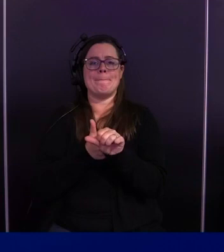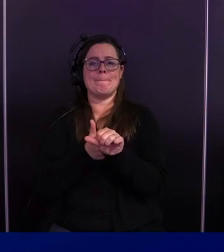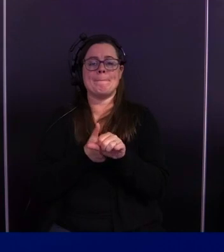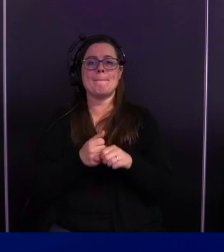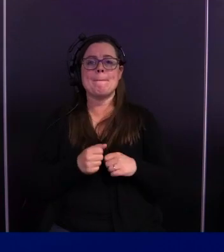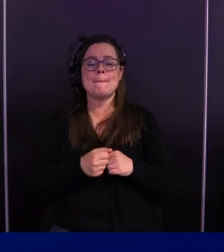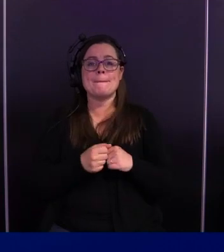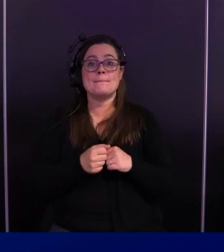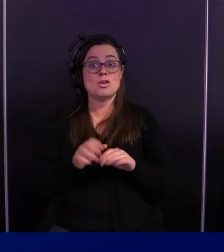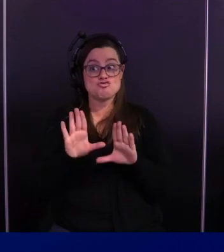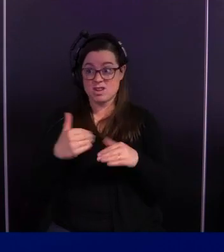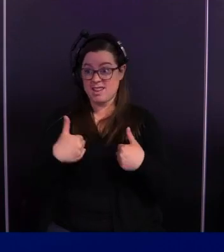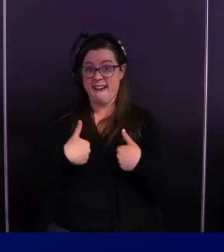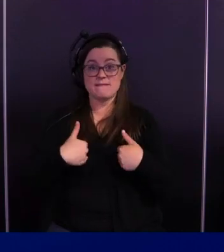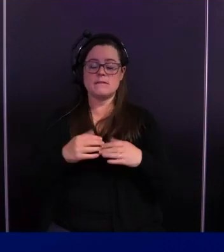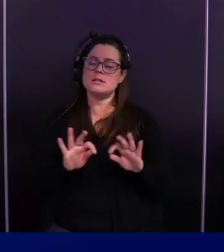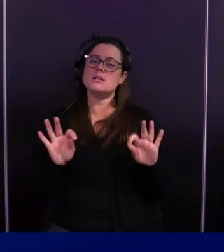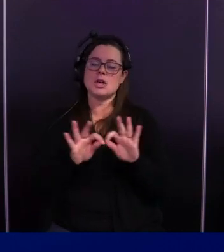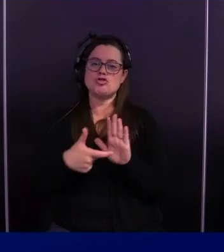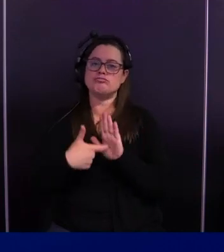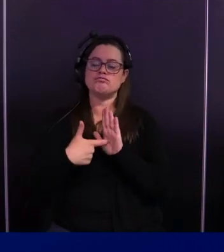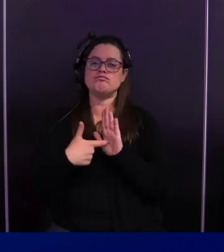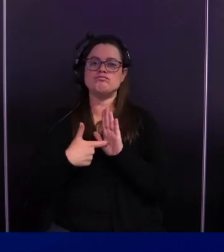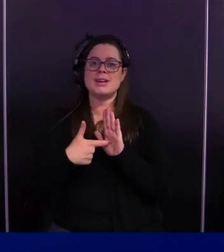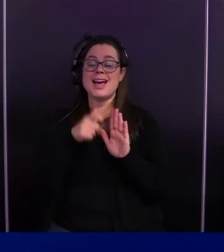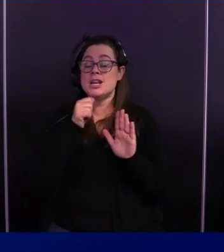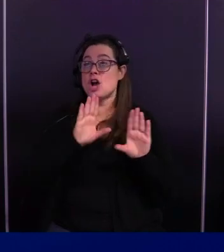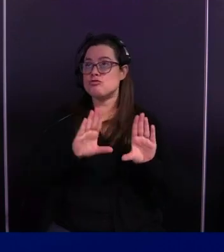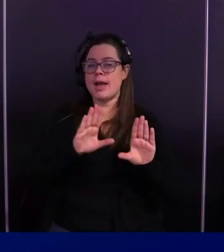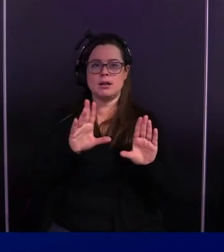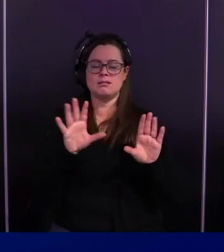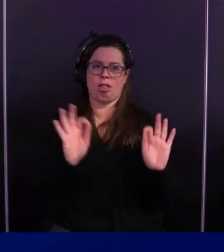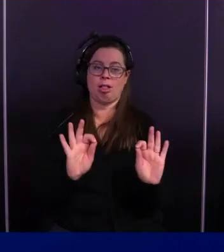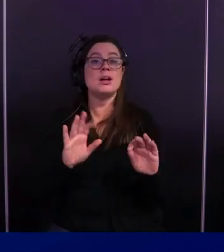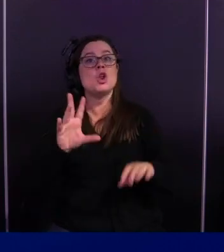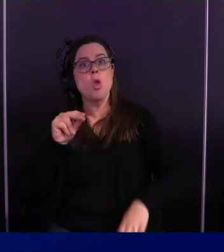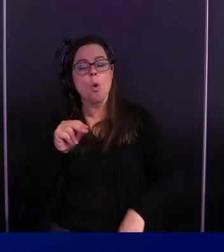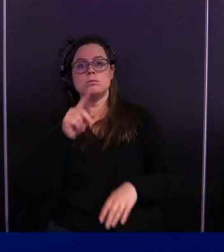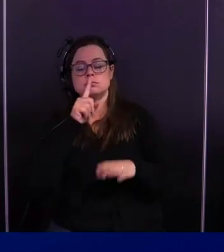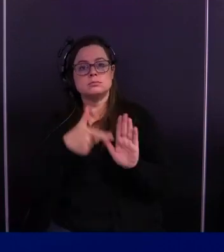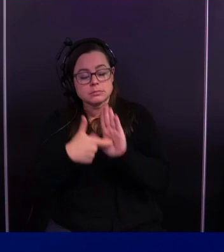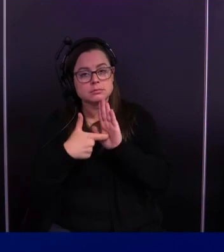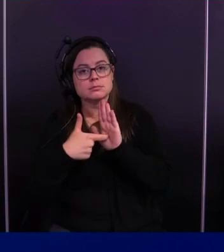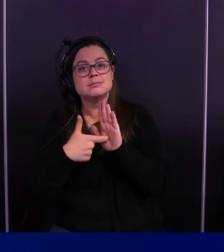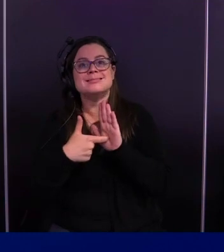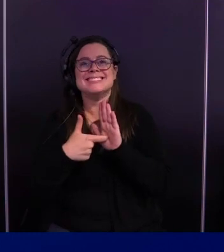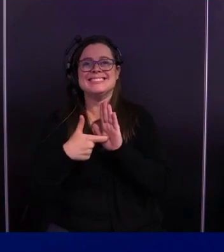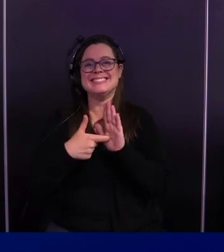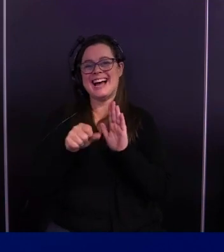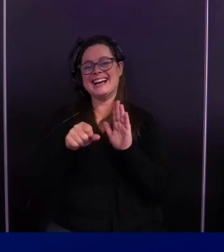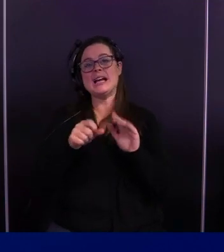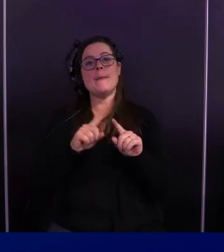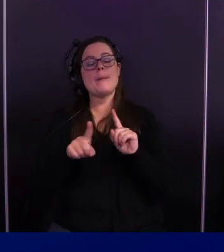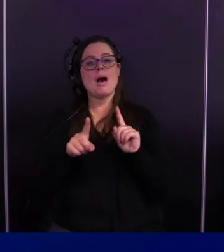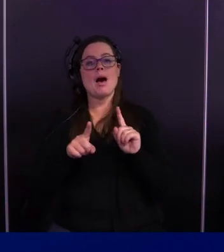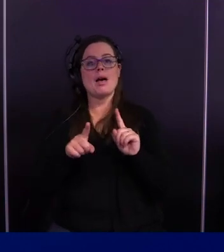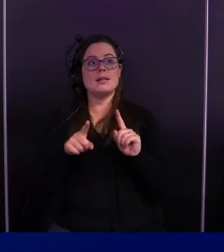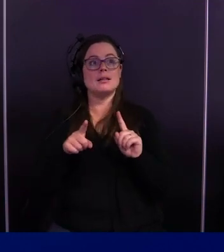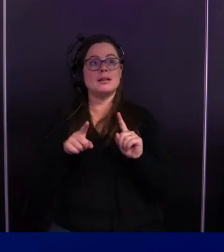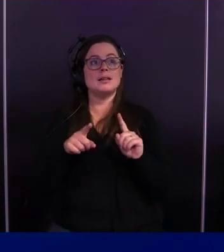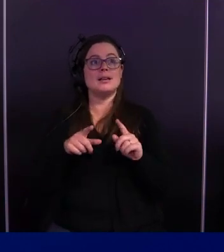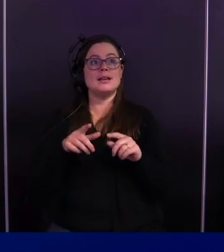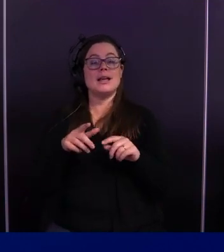It's great to have them. It's essential to have them. Not great. It's essential to have them. But the getting that from a backup